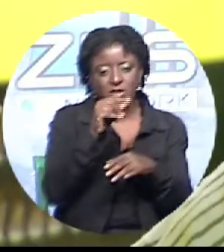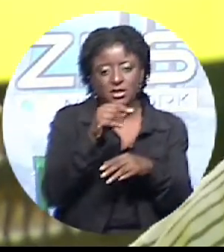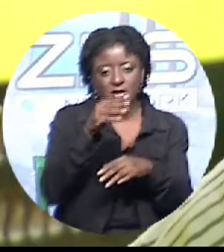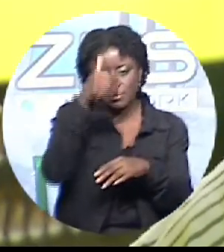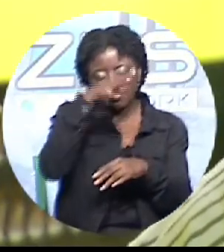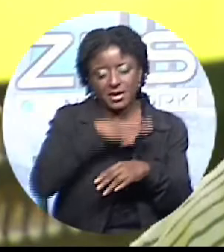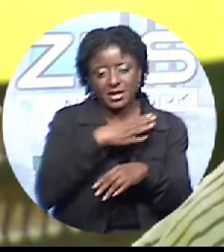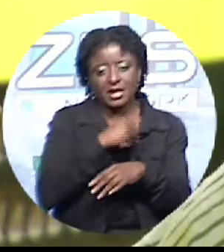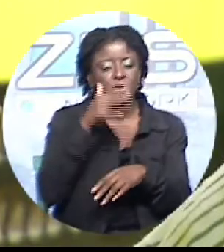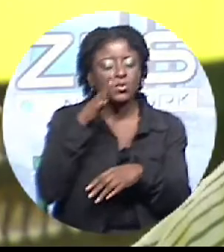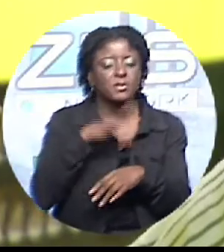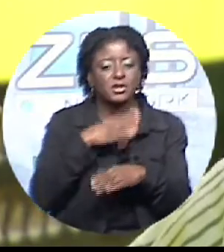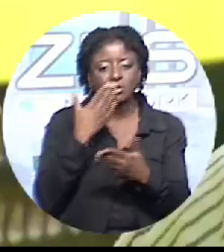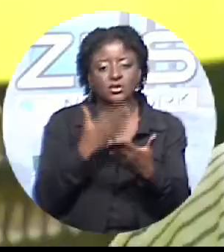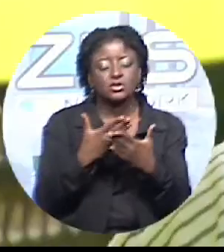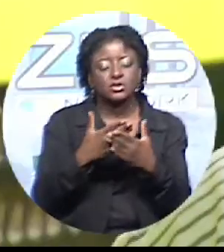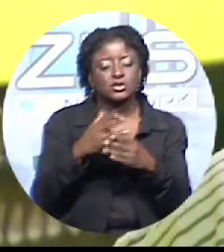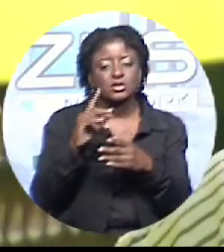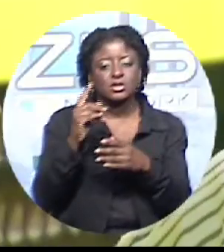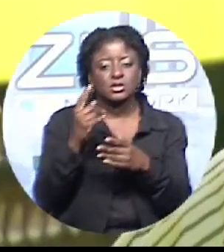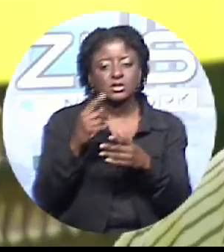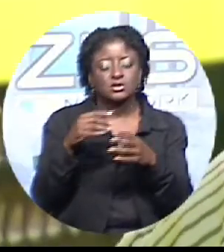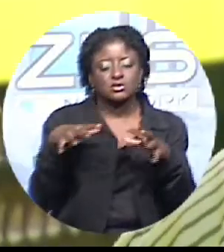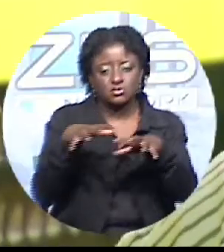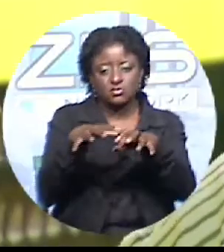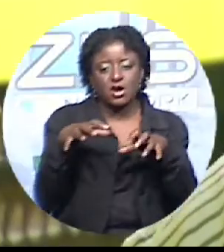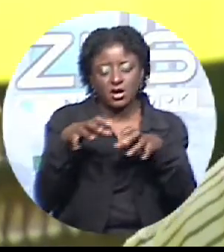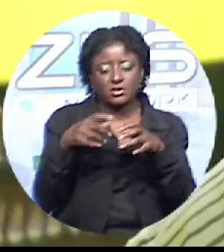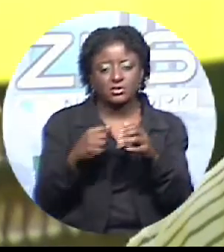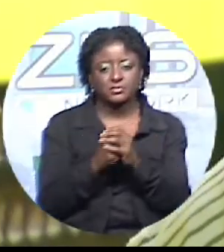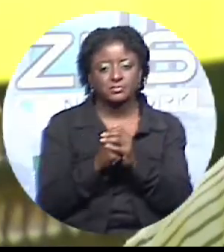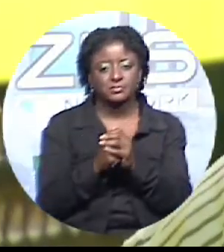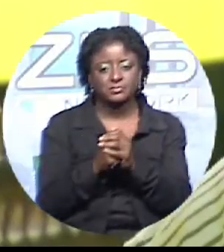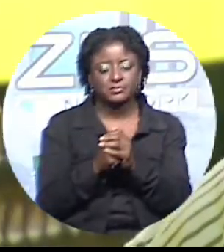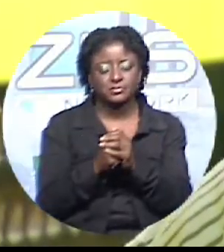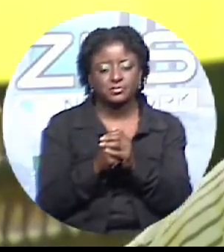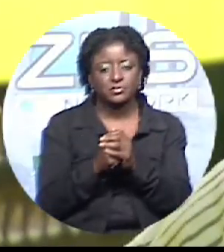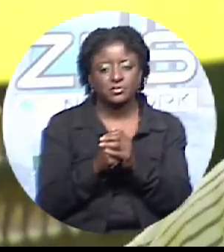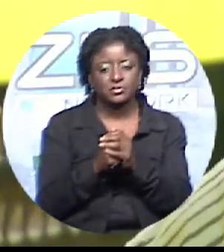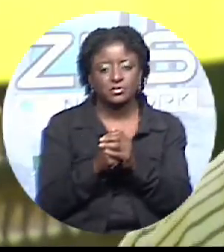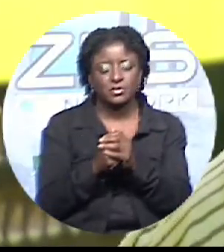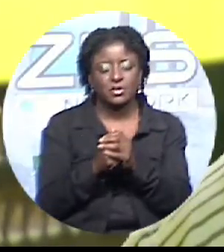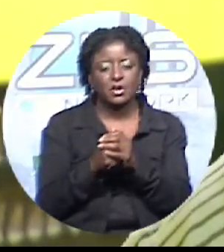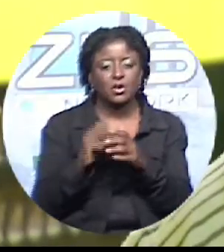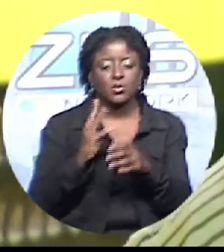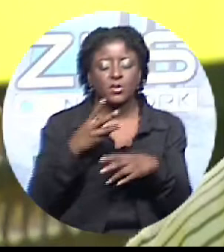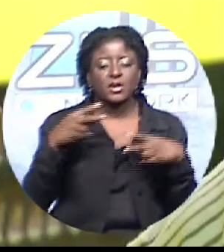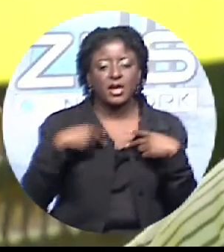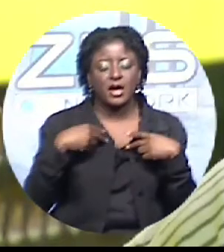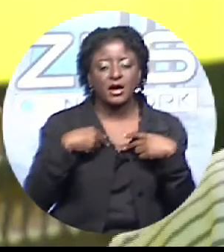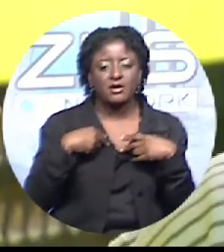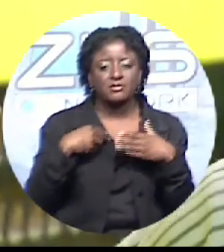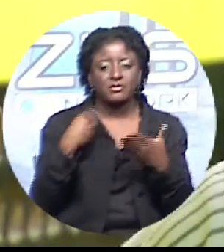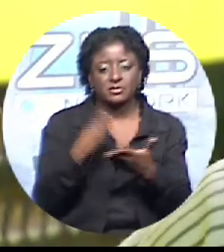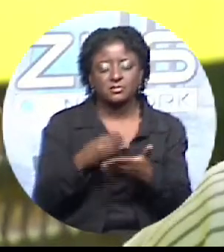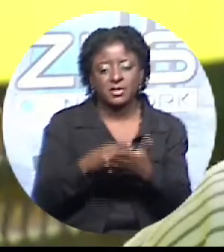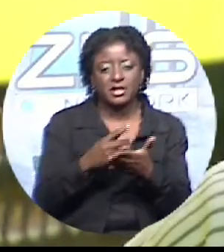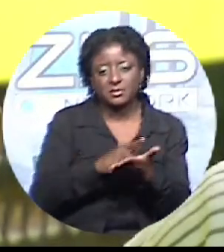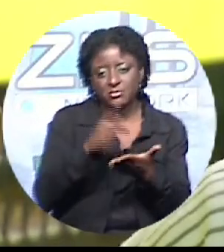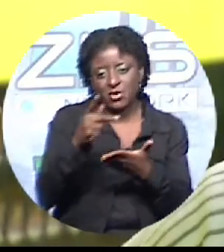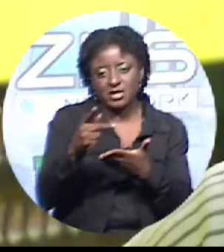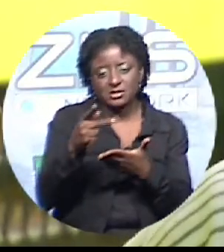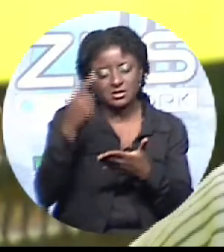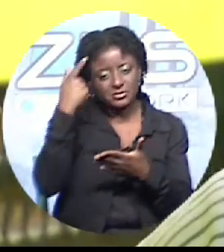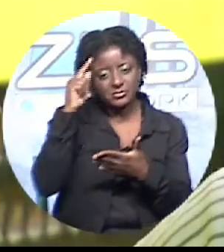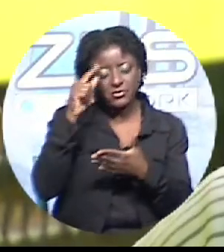turnout, especially in those categories. For the open division, which is over 20, we're going to have cash prizes. For the under 20, we're going to only